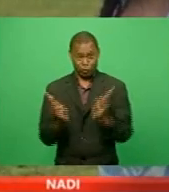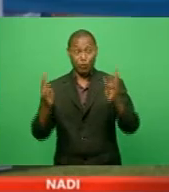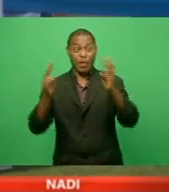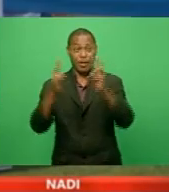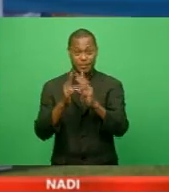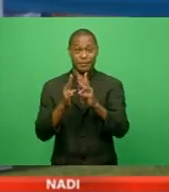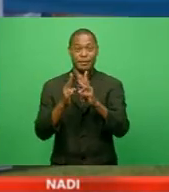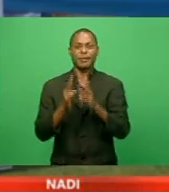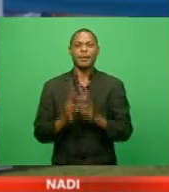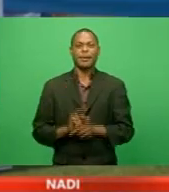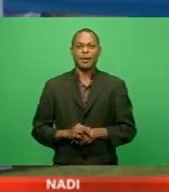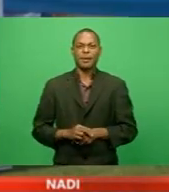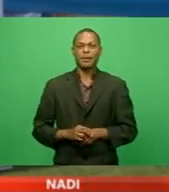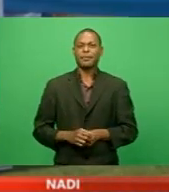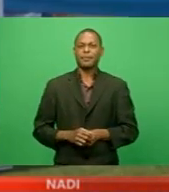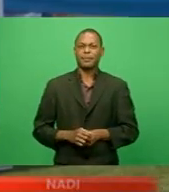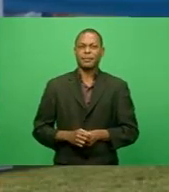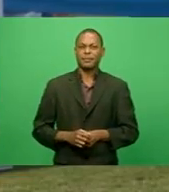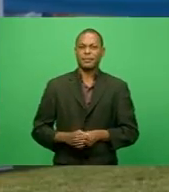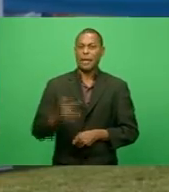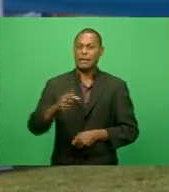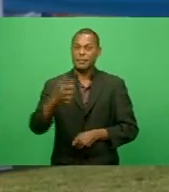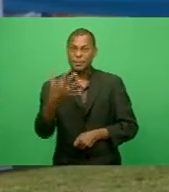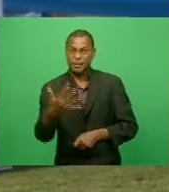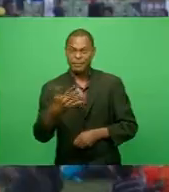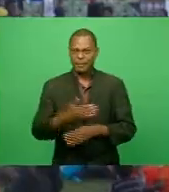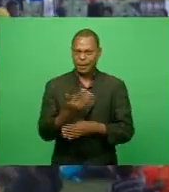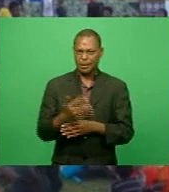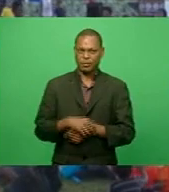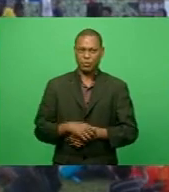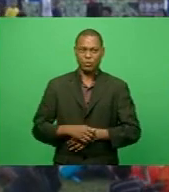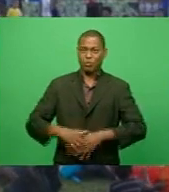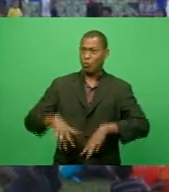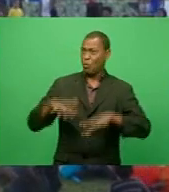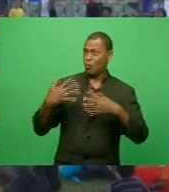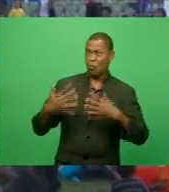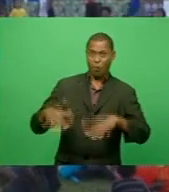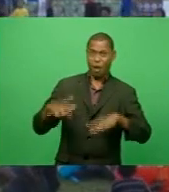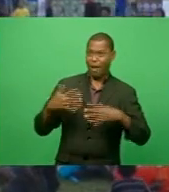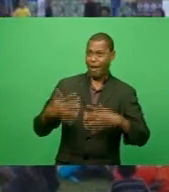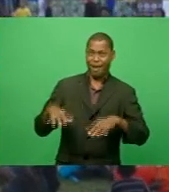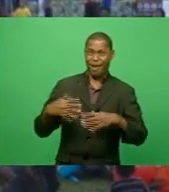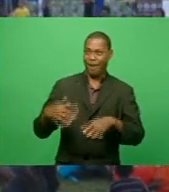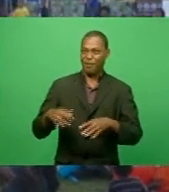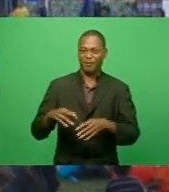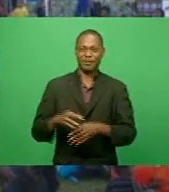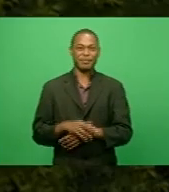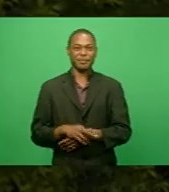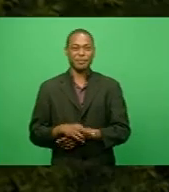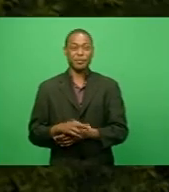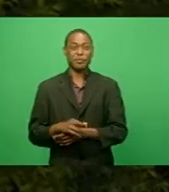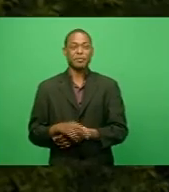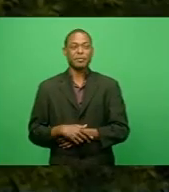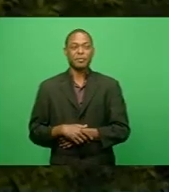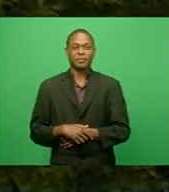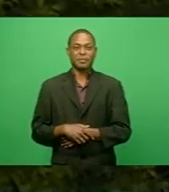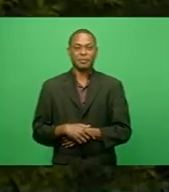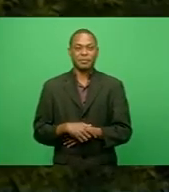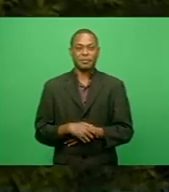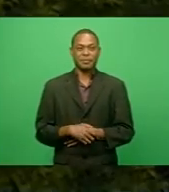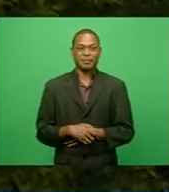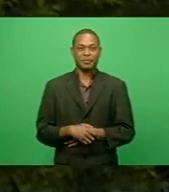75 Community Days event were blown away with the response shown by Fijians in the Western Division. Oh,